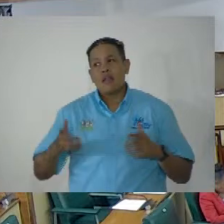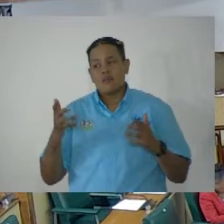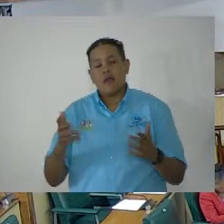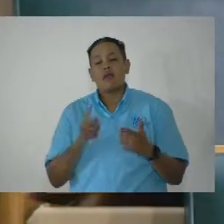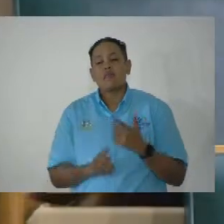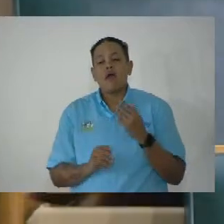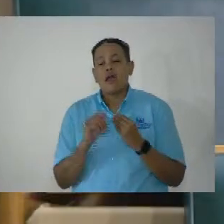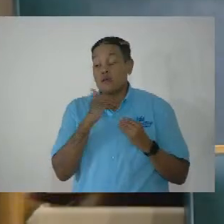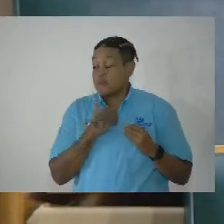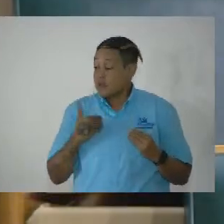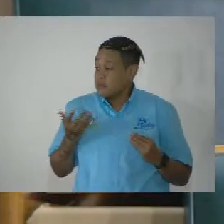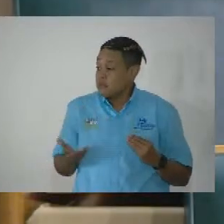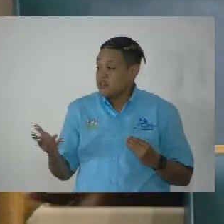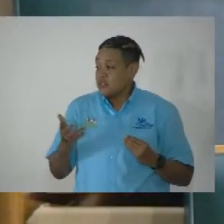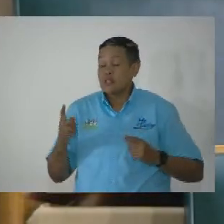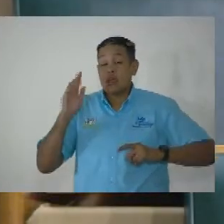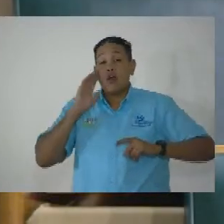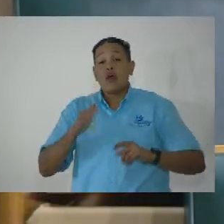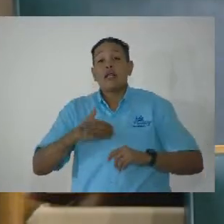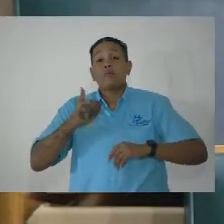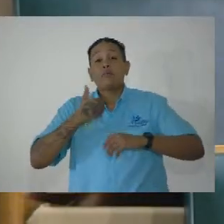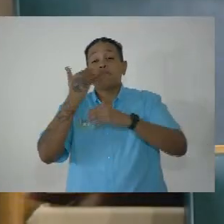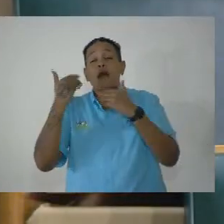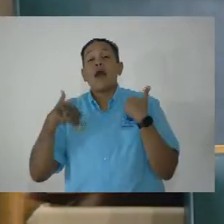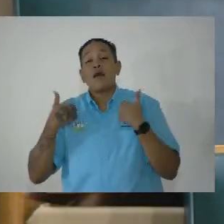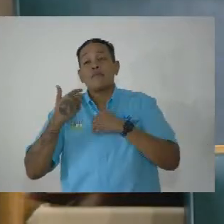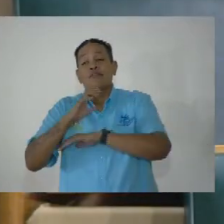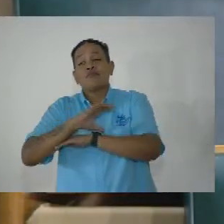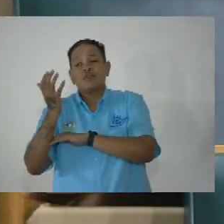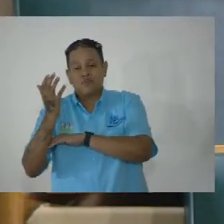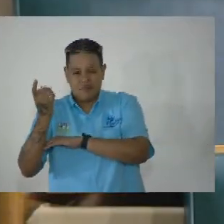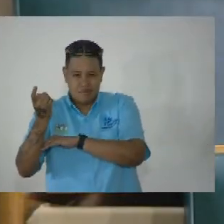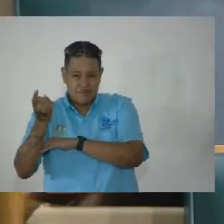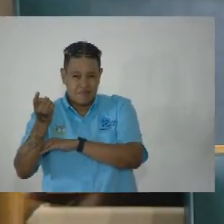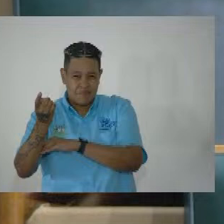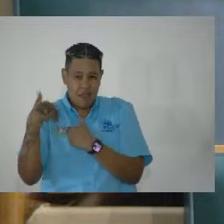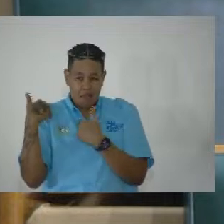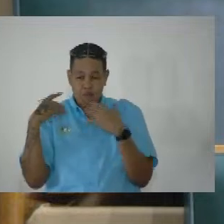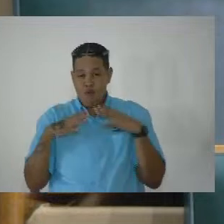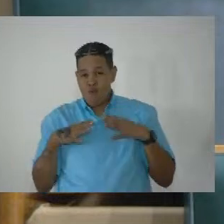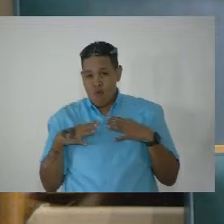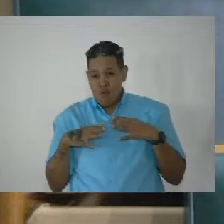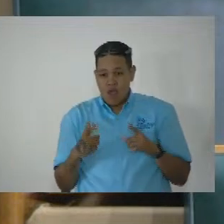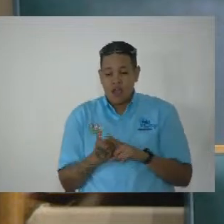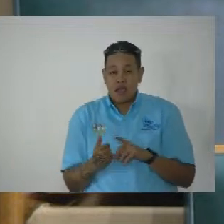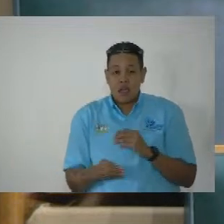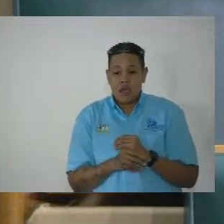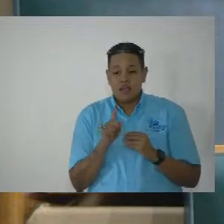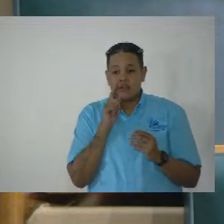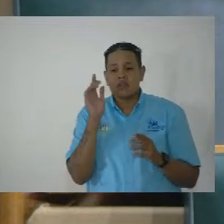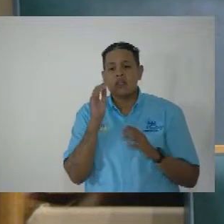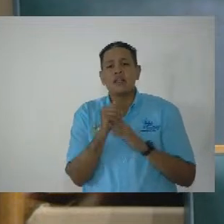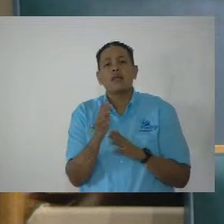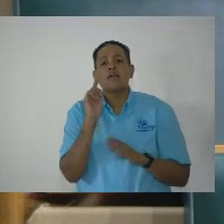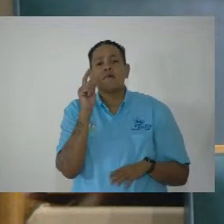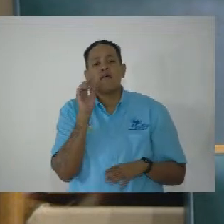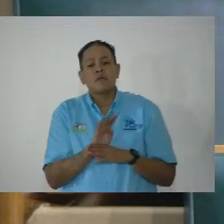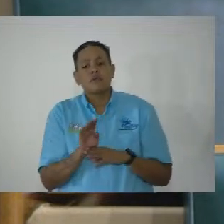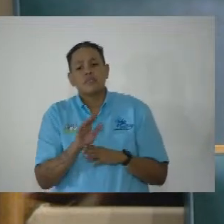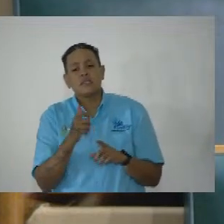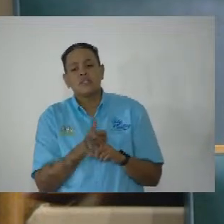and colleagues, all the best for the season. The Leader of Government Business,